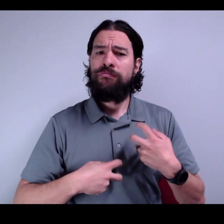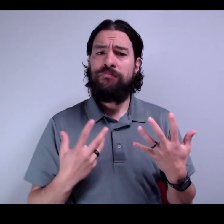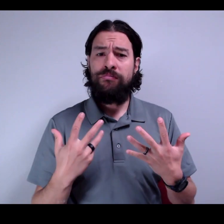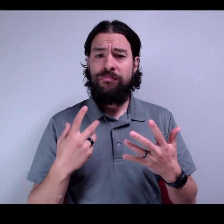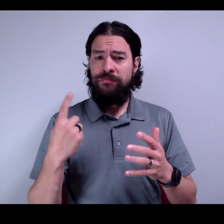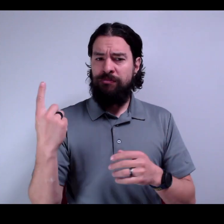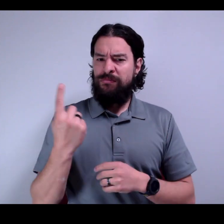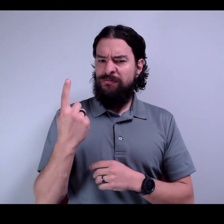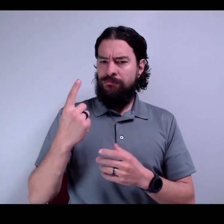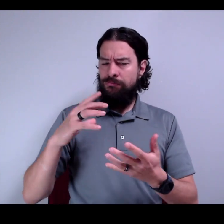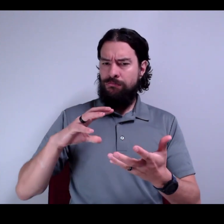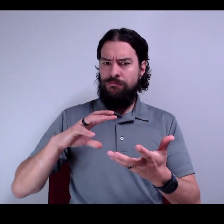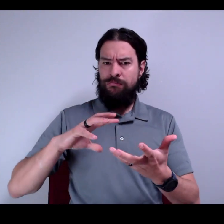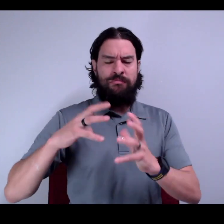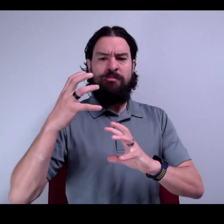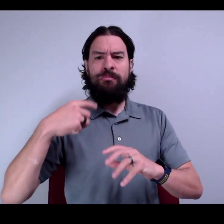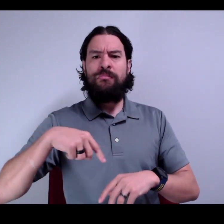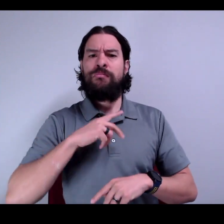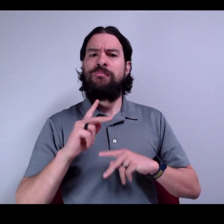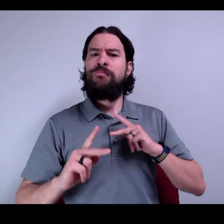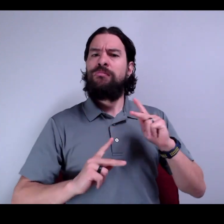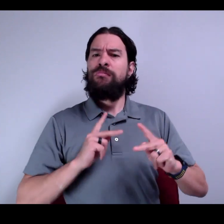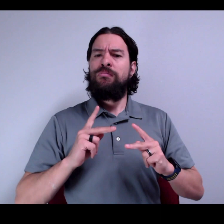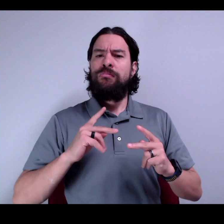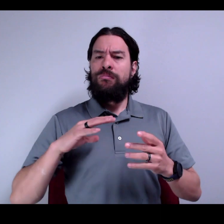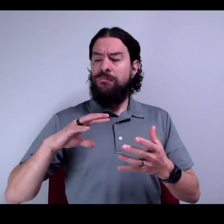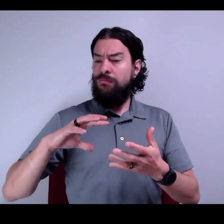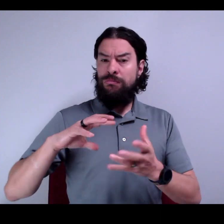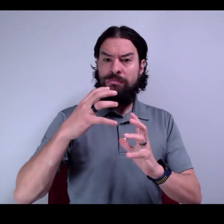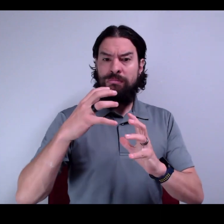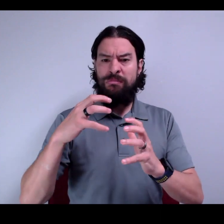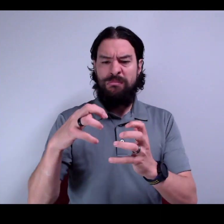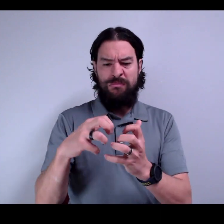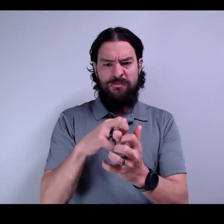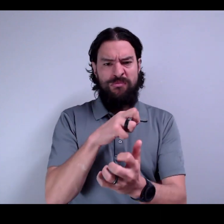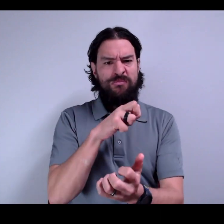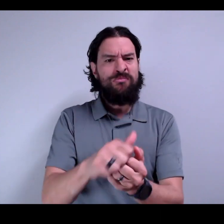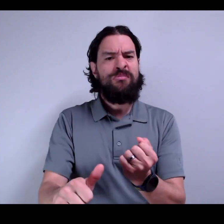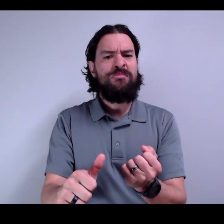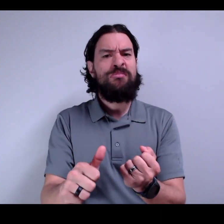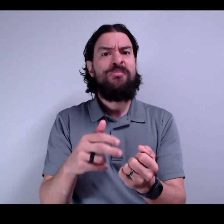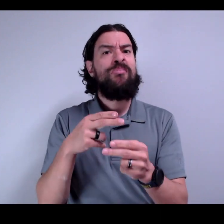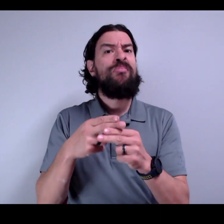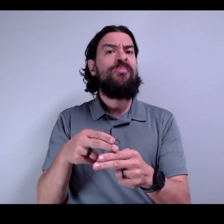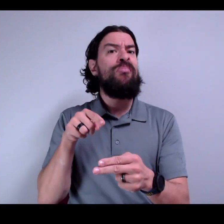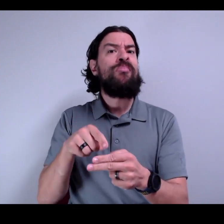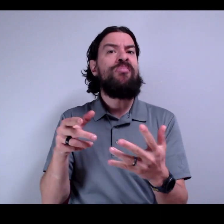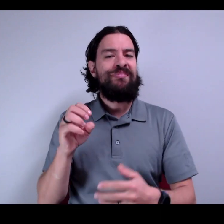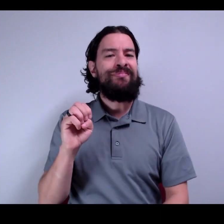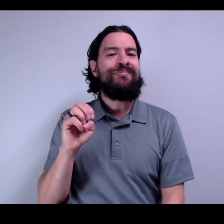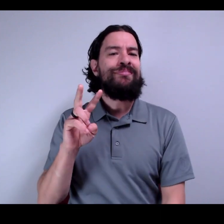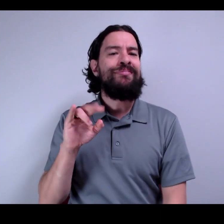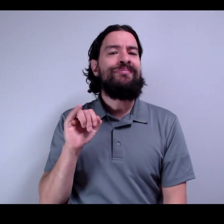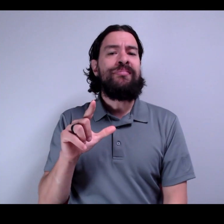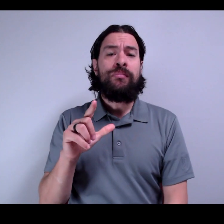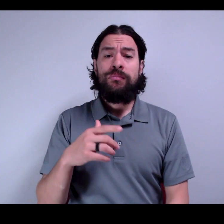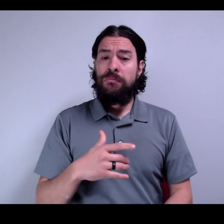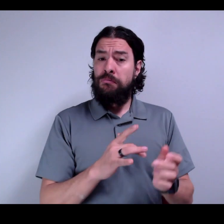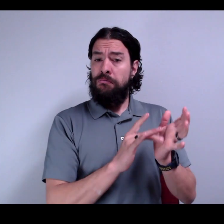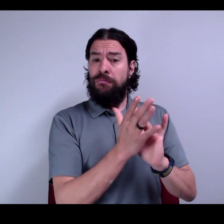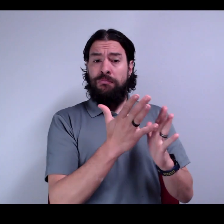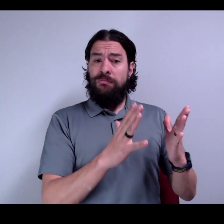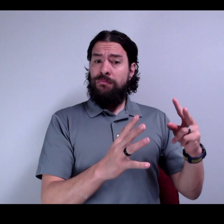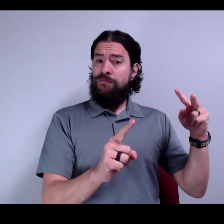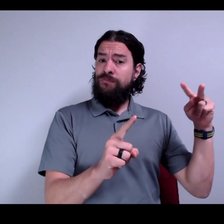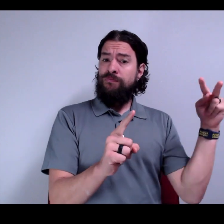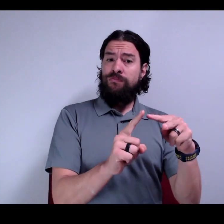problem. Something compels us humans to constantly wreak havoc and destruction instead, and we call this evil. And from the